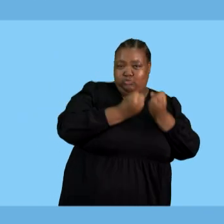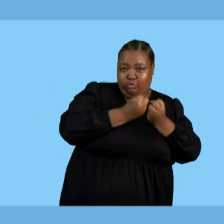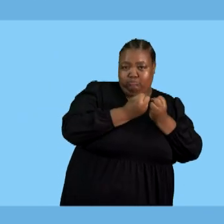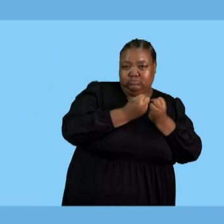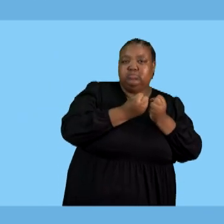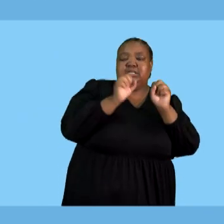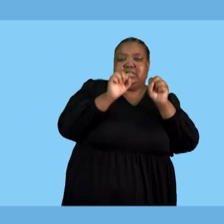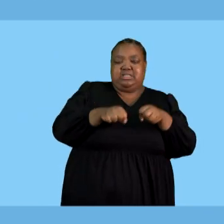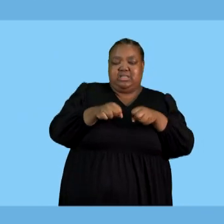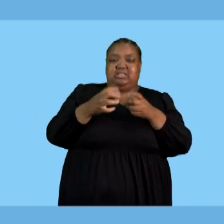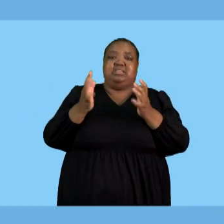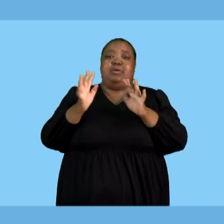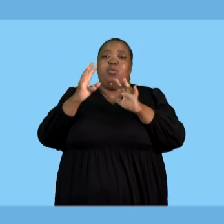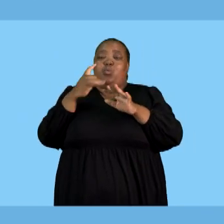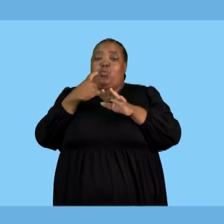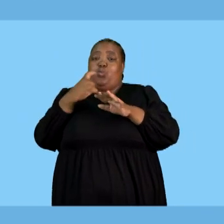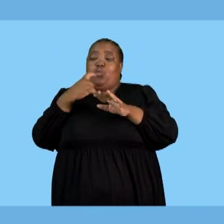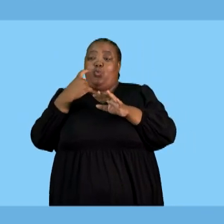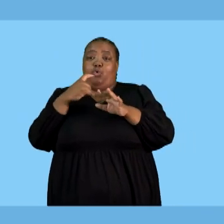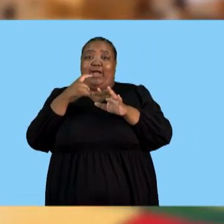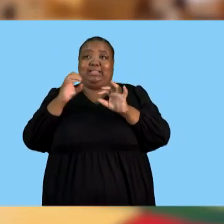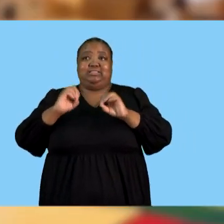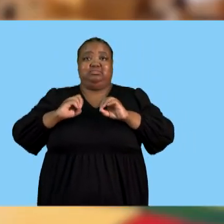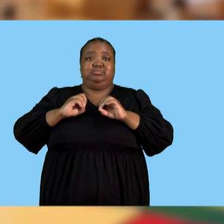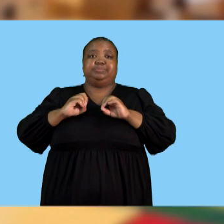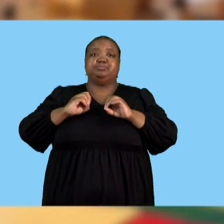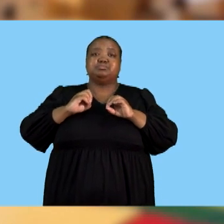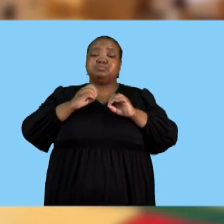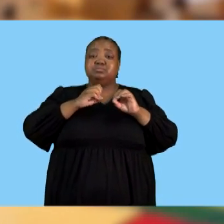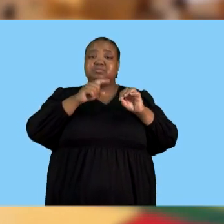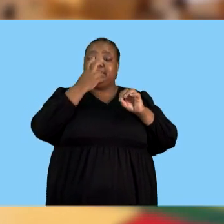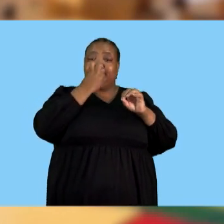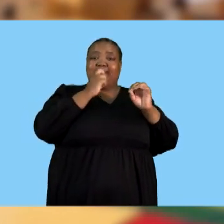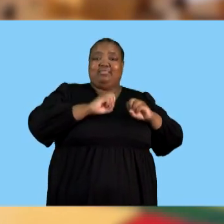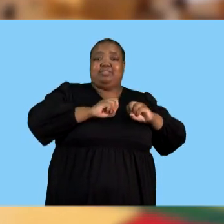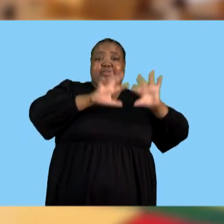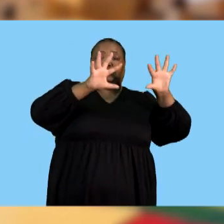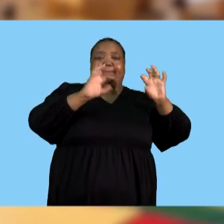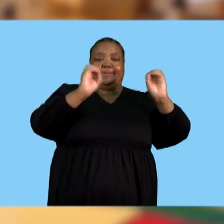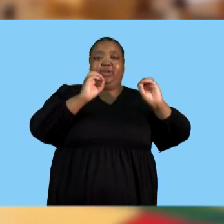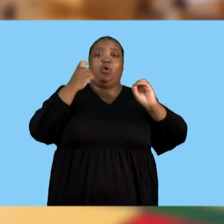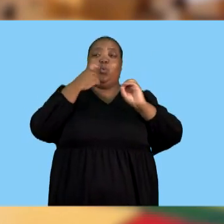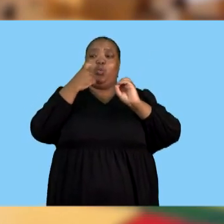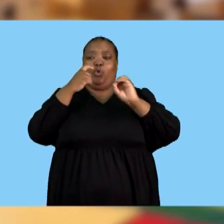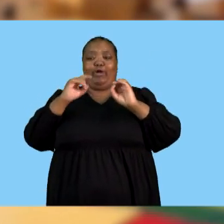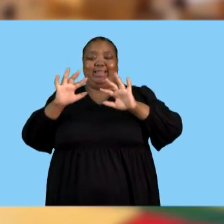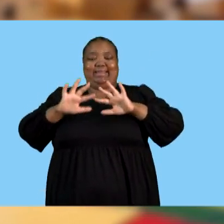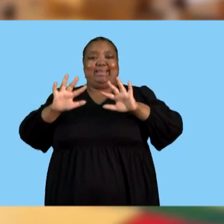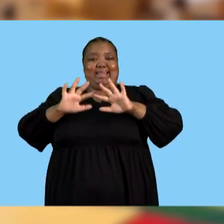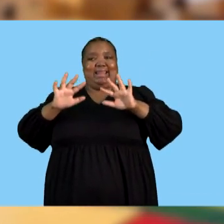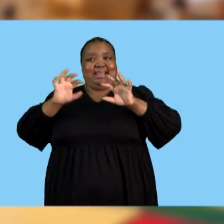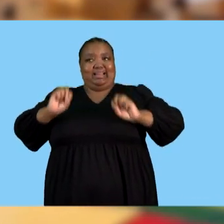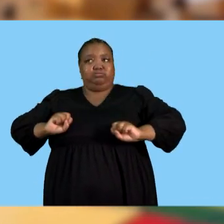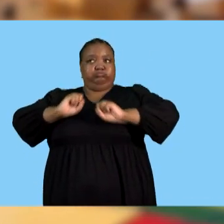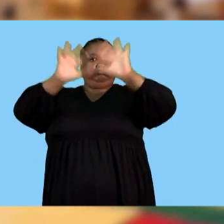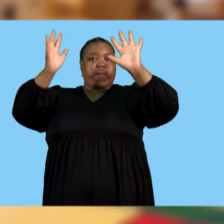absorbs all, and what we are seeing is the absence of color, or the absence of reflection. whereas the white surface, it is going to be reflecting all